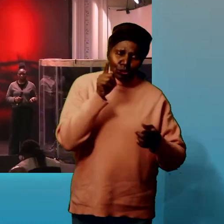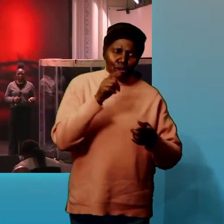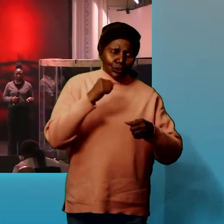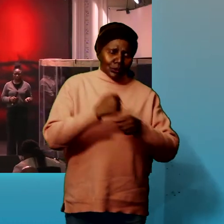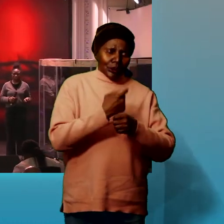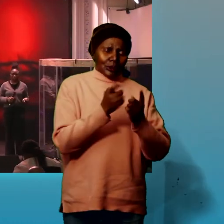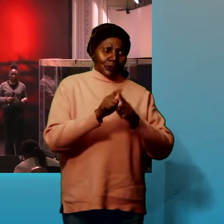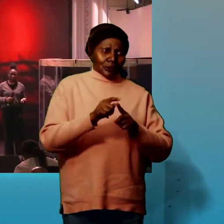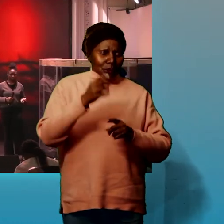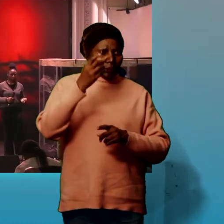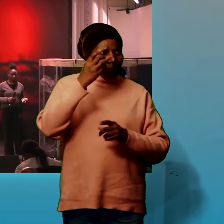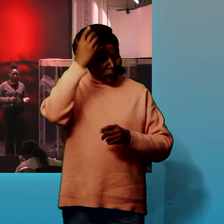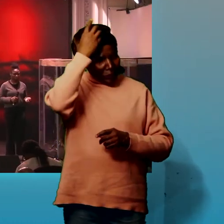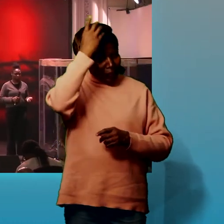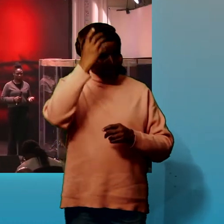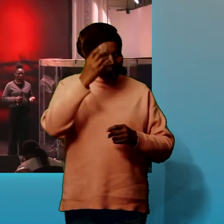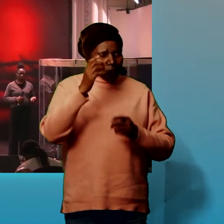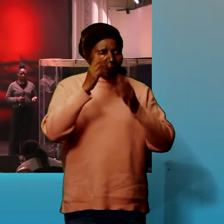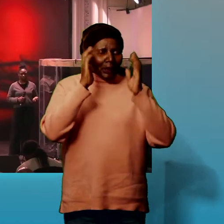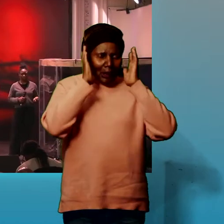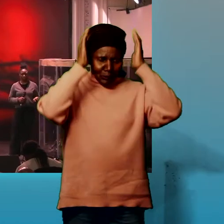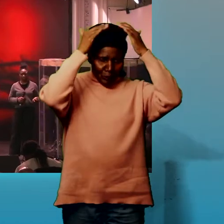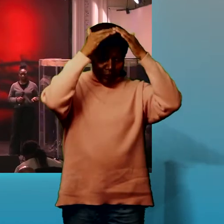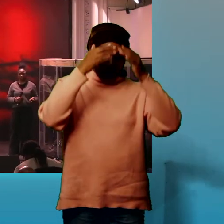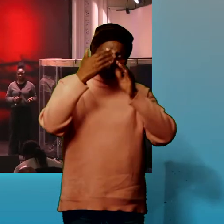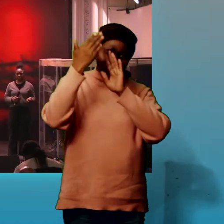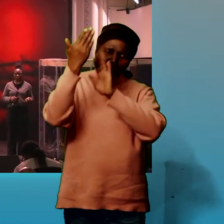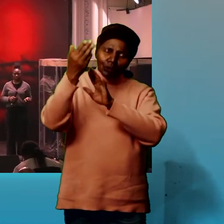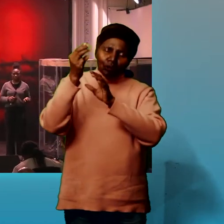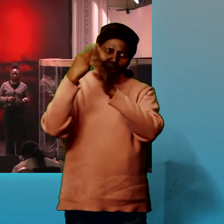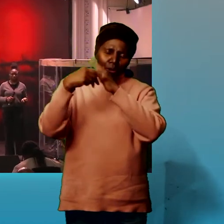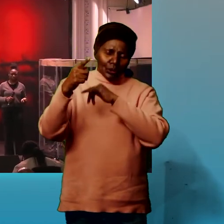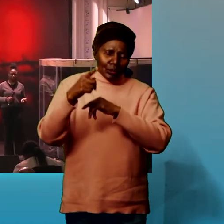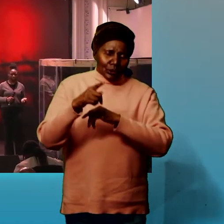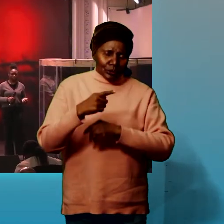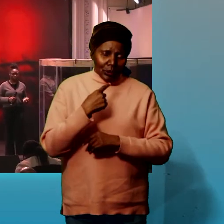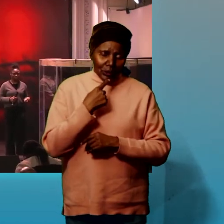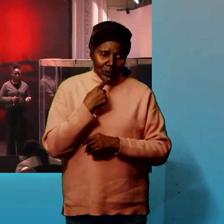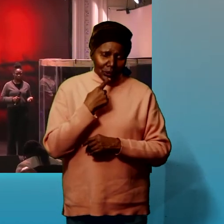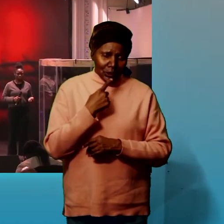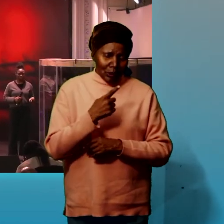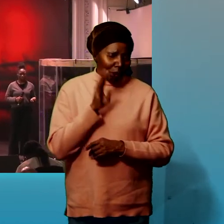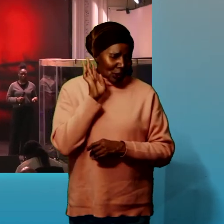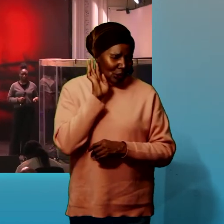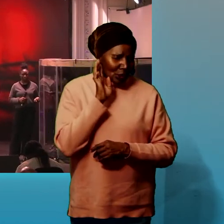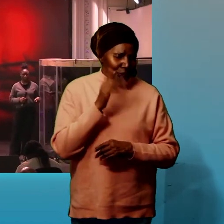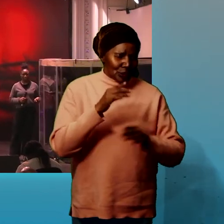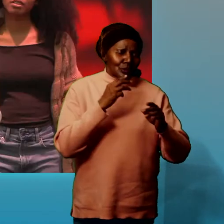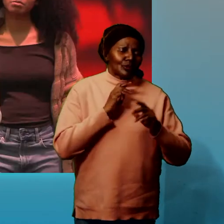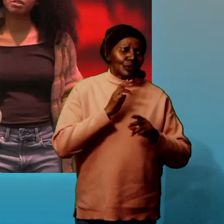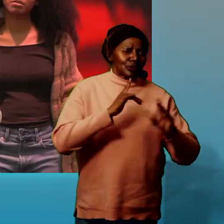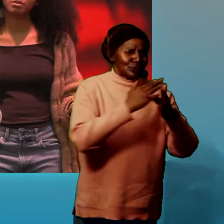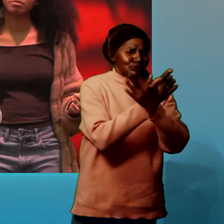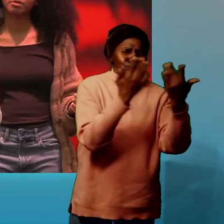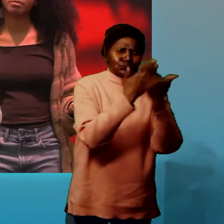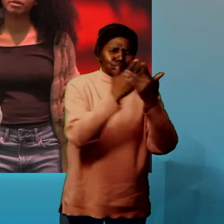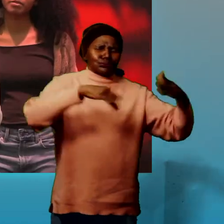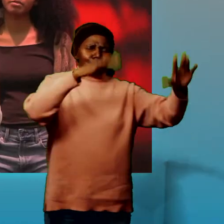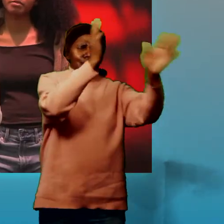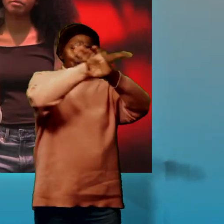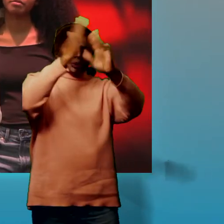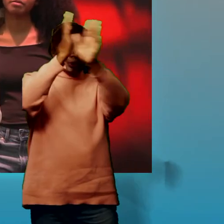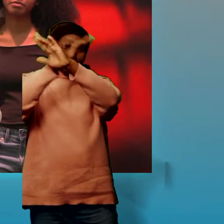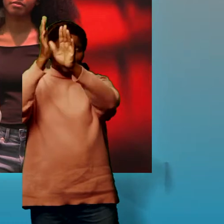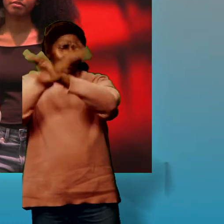reign on the earth. Then I looked and I heard the voice of many angels around the throne, the